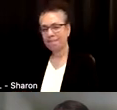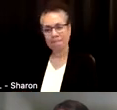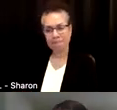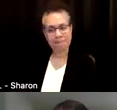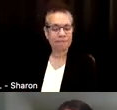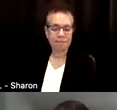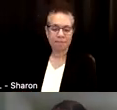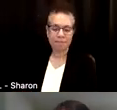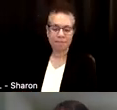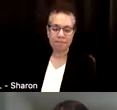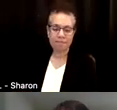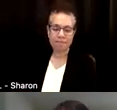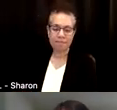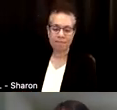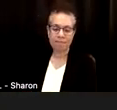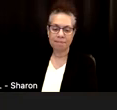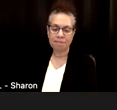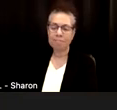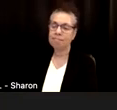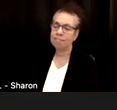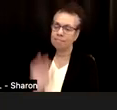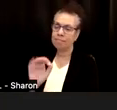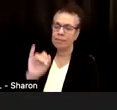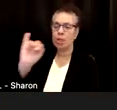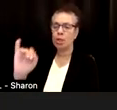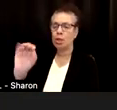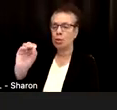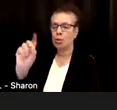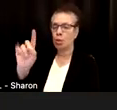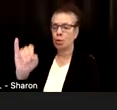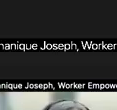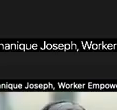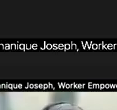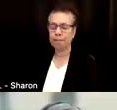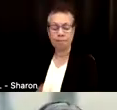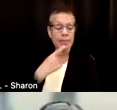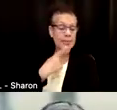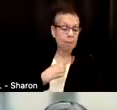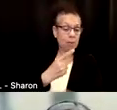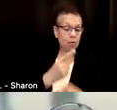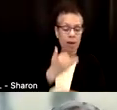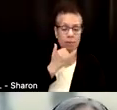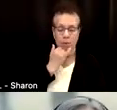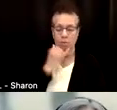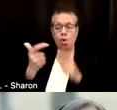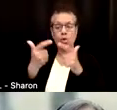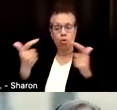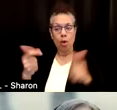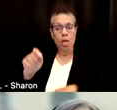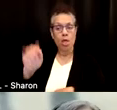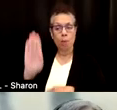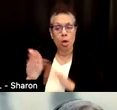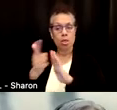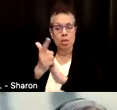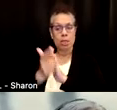Great. There's certain circumstances that you might. Okay. And for, just correct me if I'm wrong, but Greater Boston Legal Services does have resources